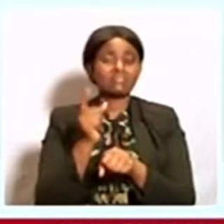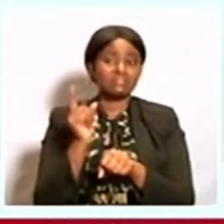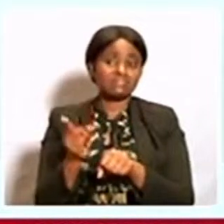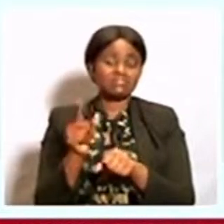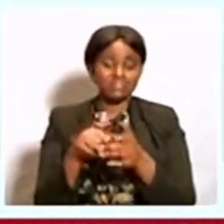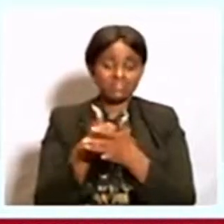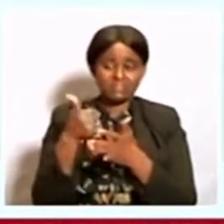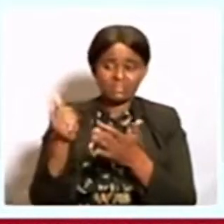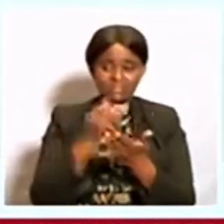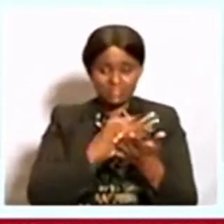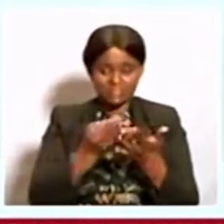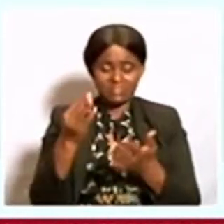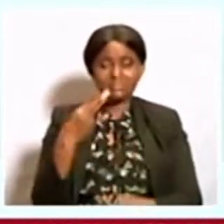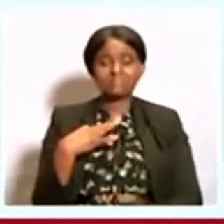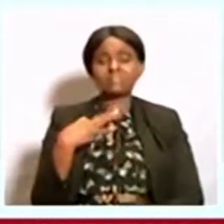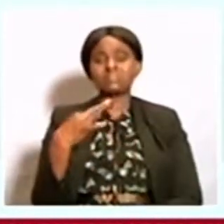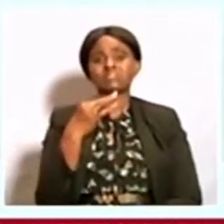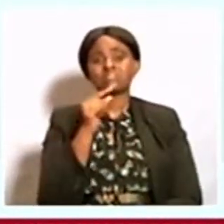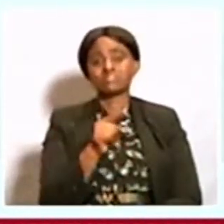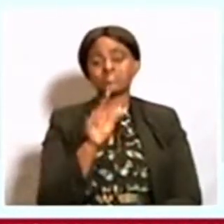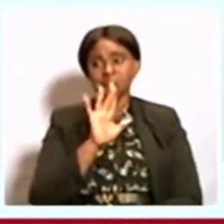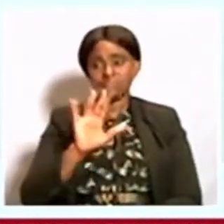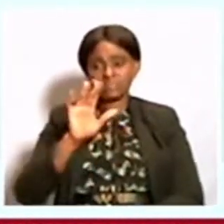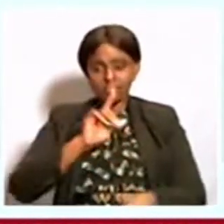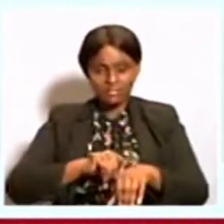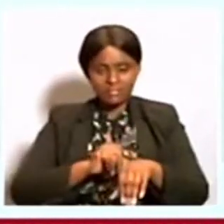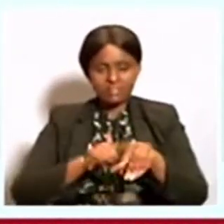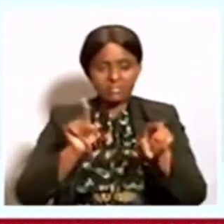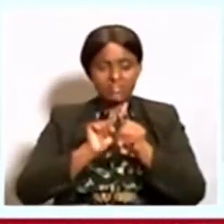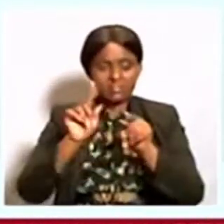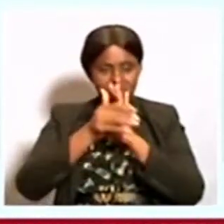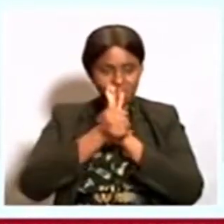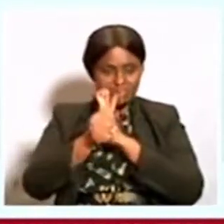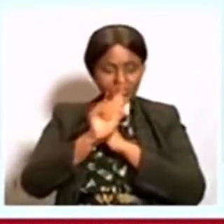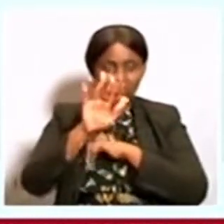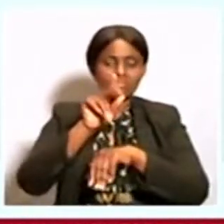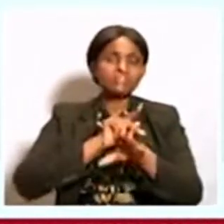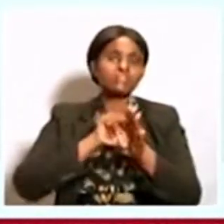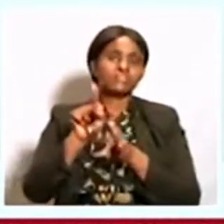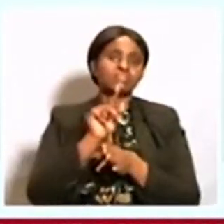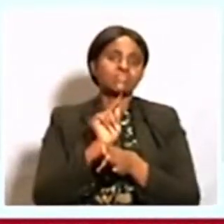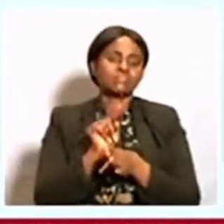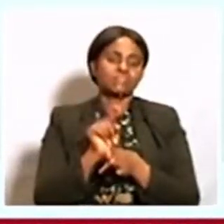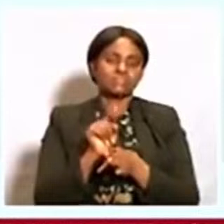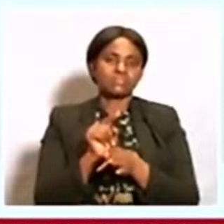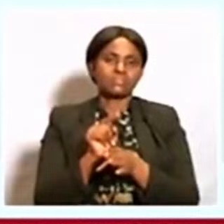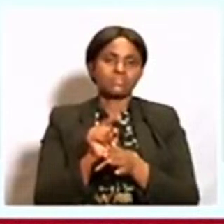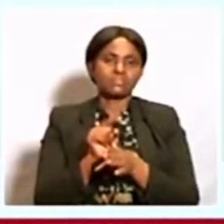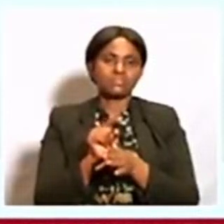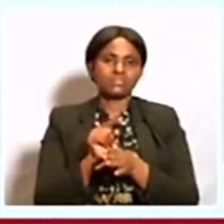by failing to apply their time, their skill, their profession